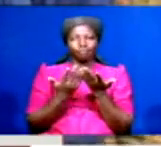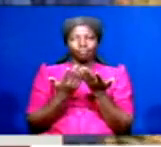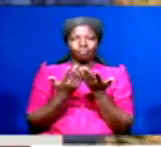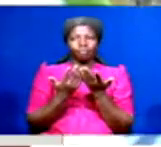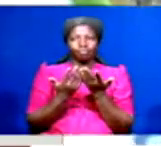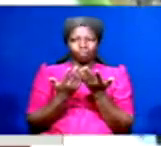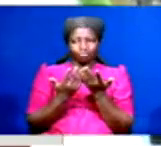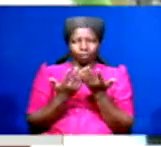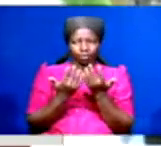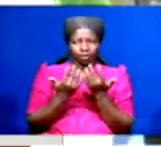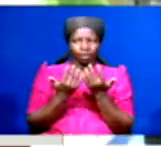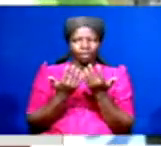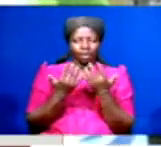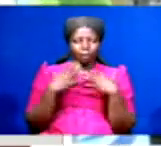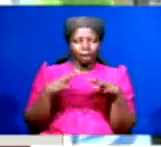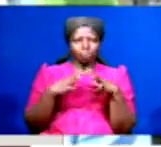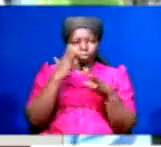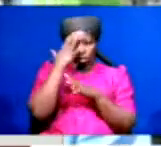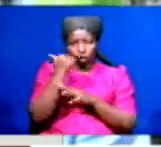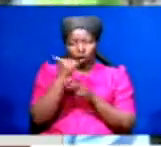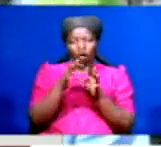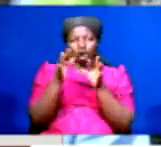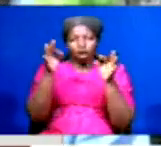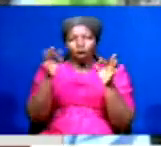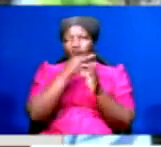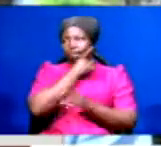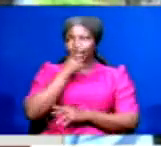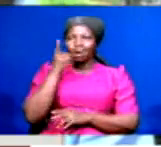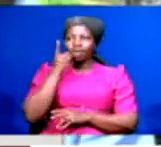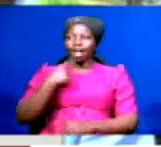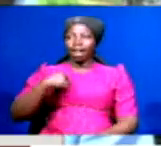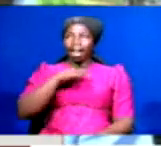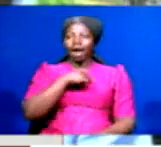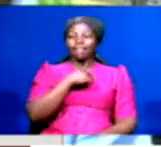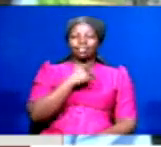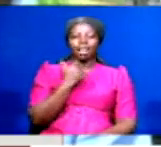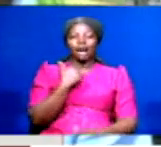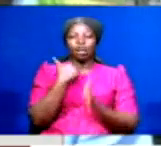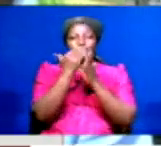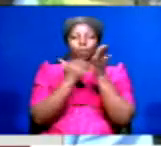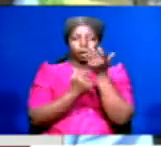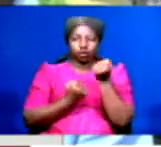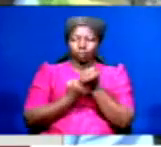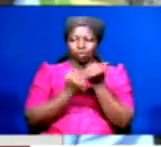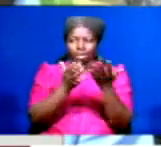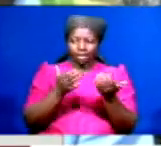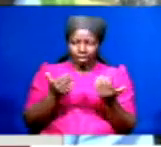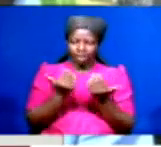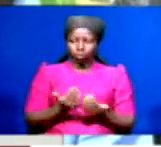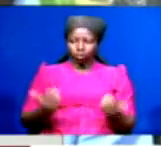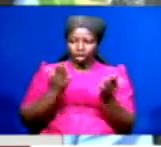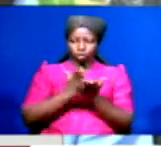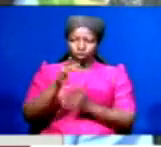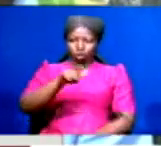prolonged drought. We have also initiated supporting needy children through the local administration, and